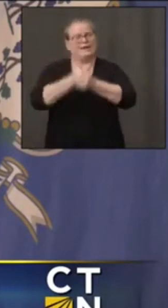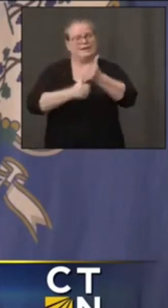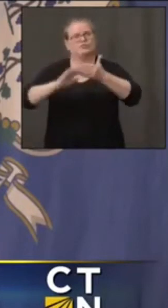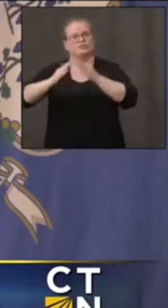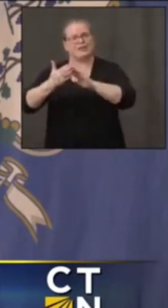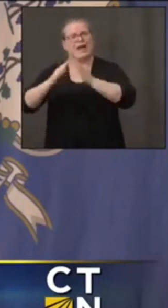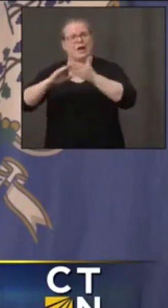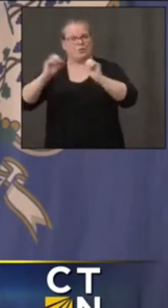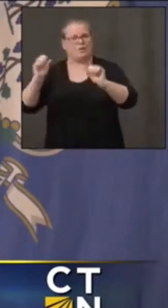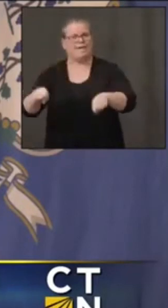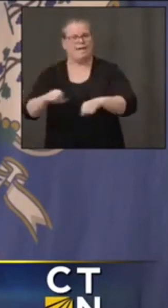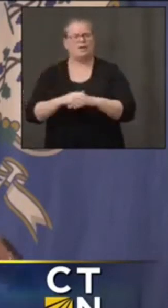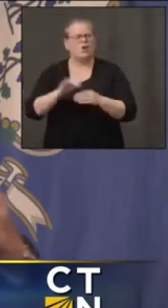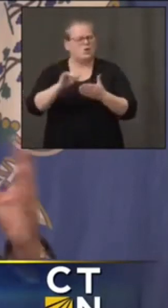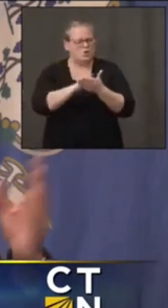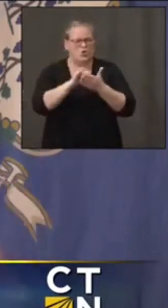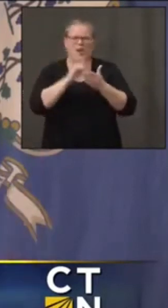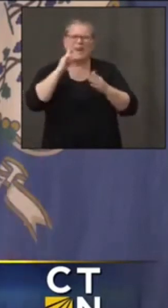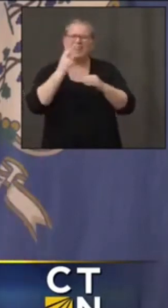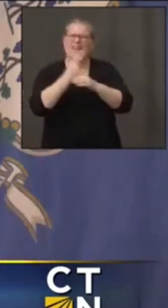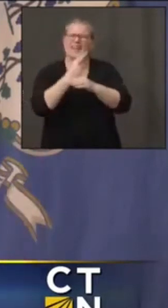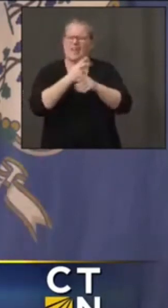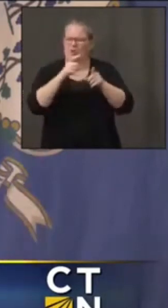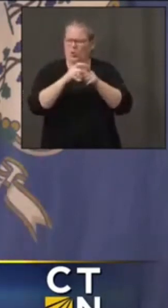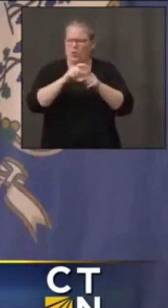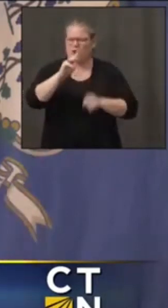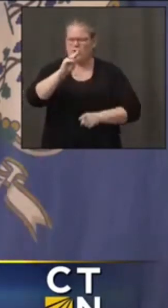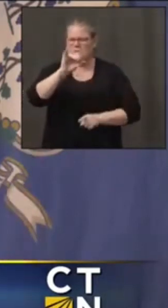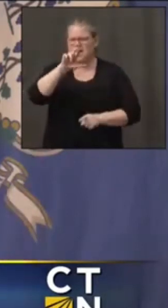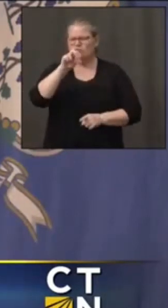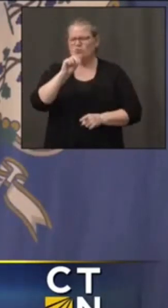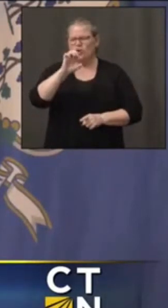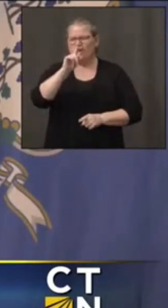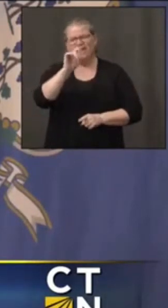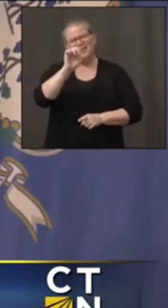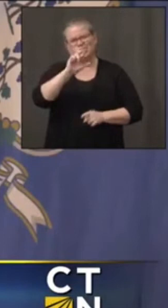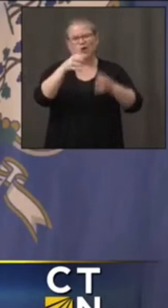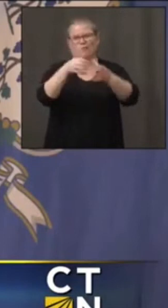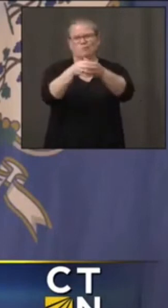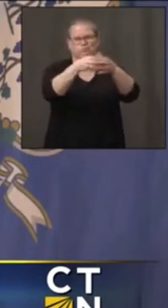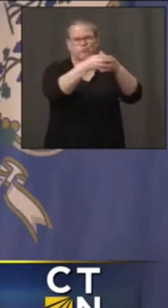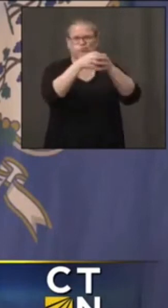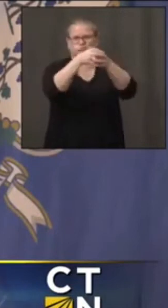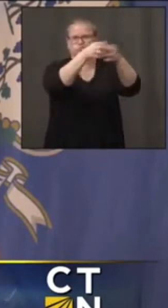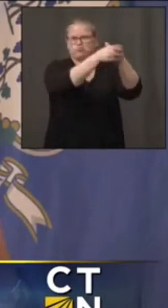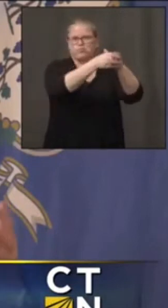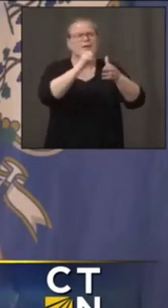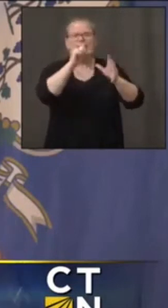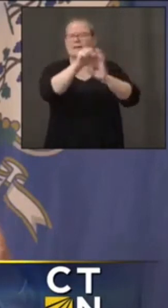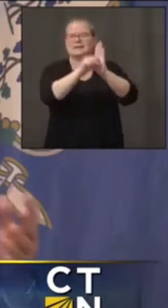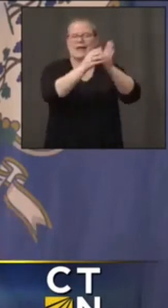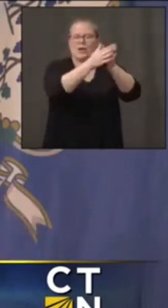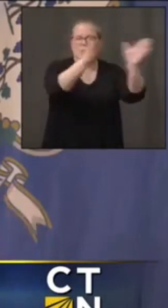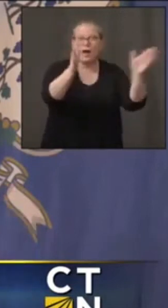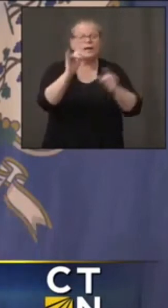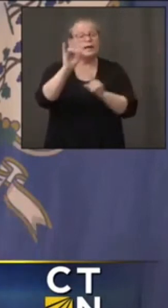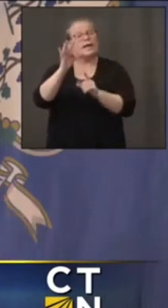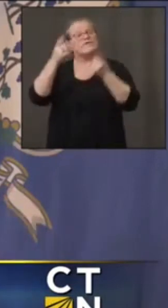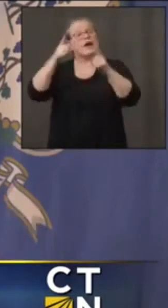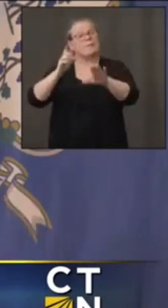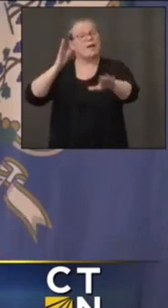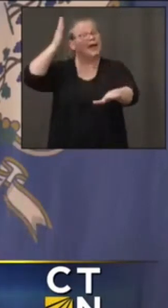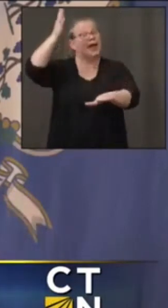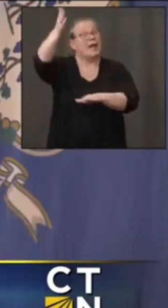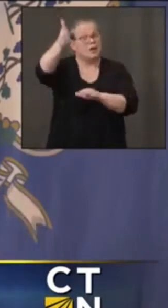think, micro-clusters or something, as opposed to statewide. If we had to do something more severe later on, we'd probably do that